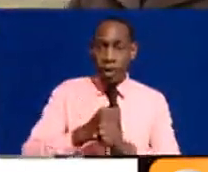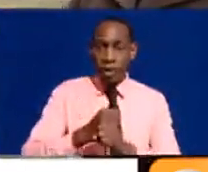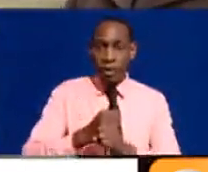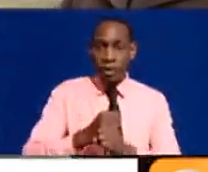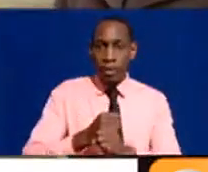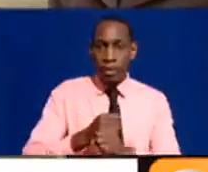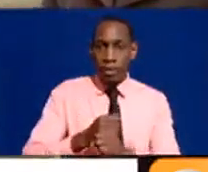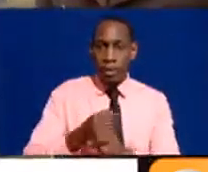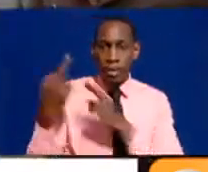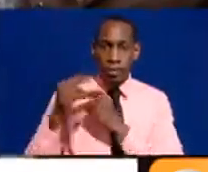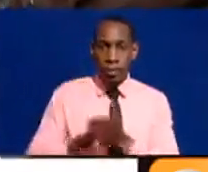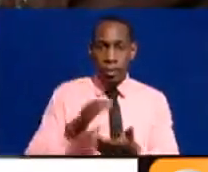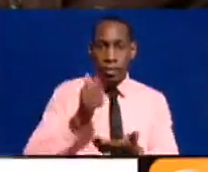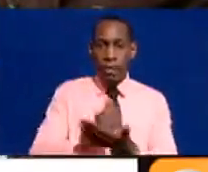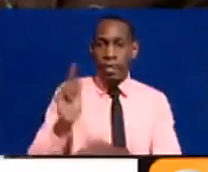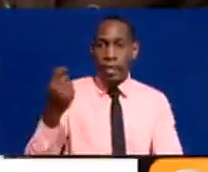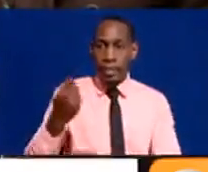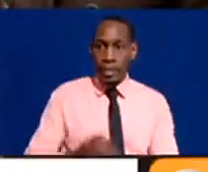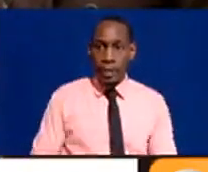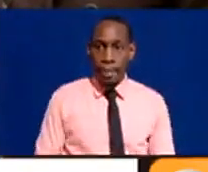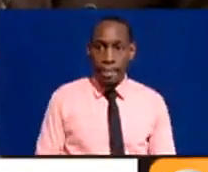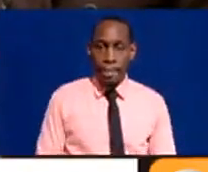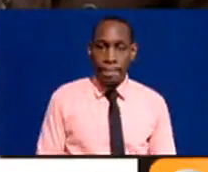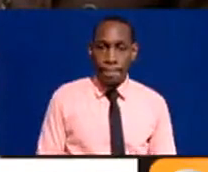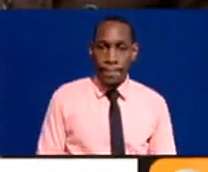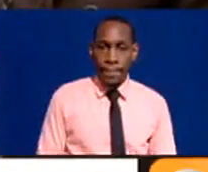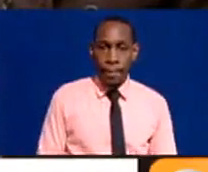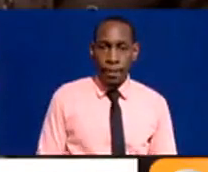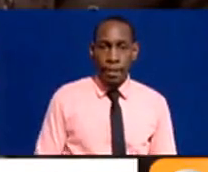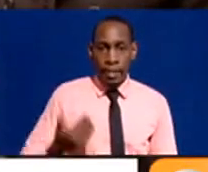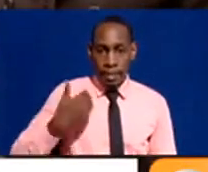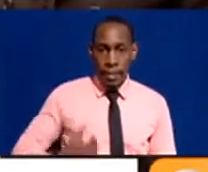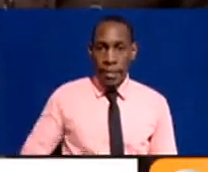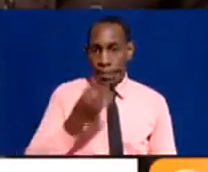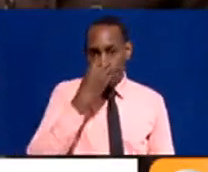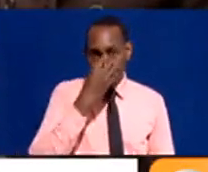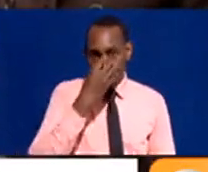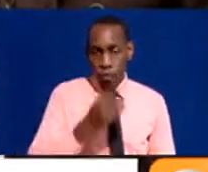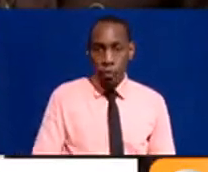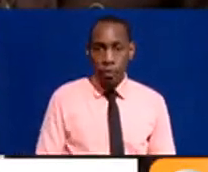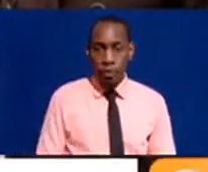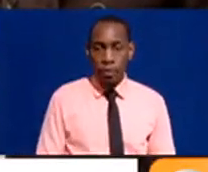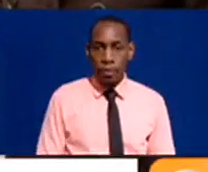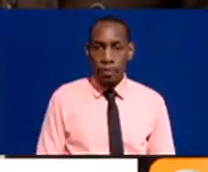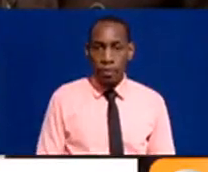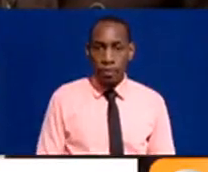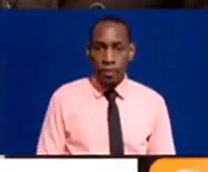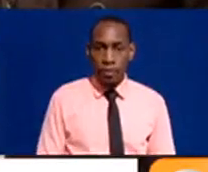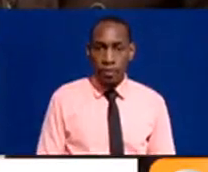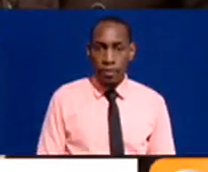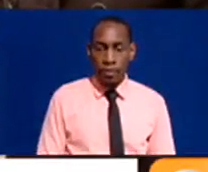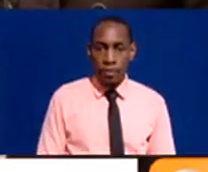the Office of the President. I, William Samuel Ruto, in full delegation of